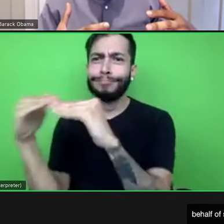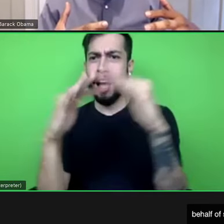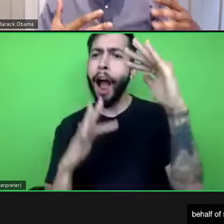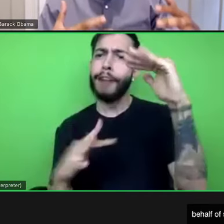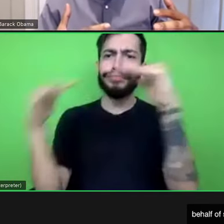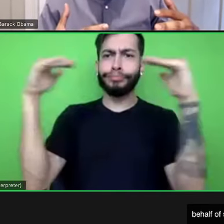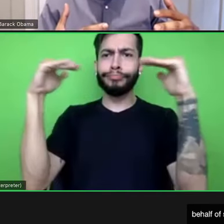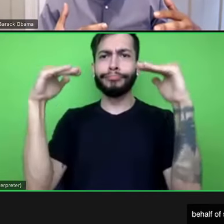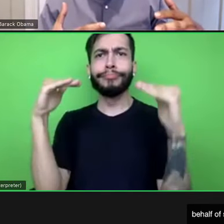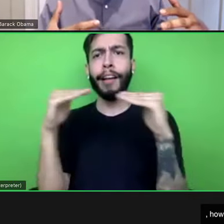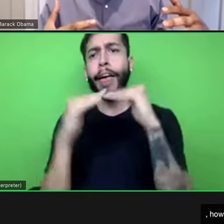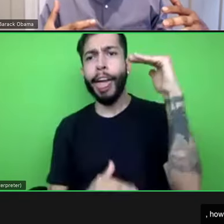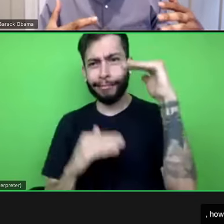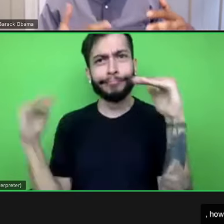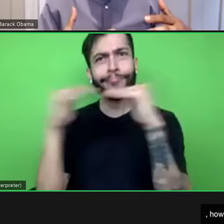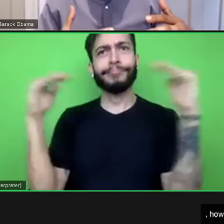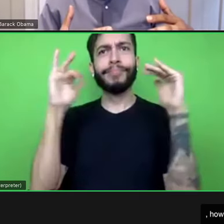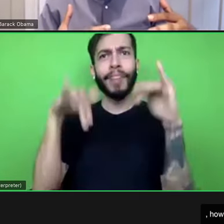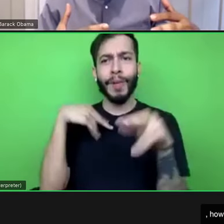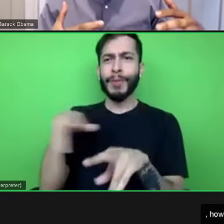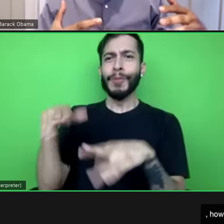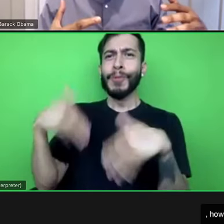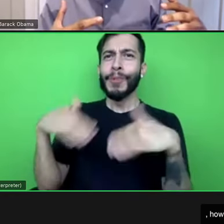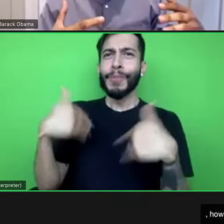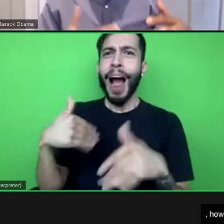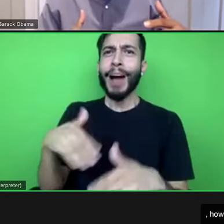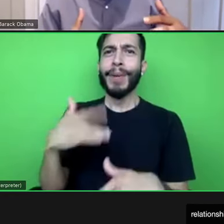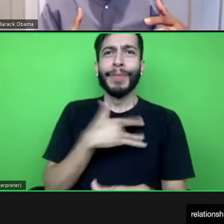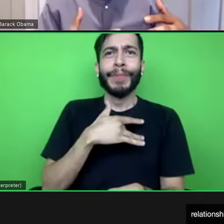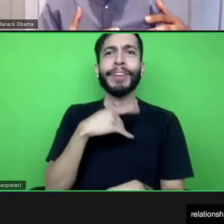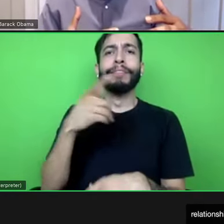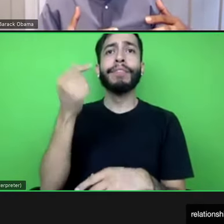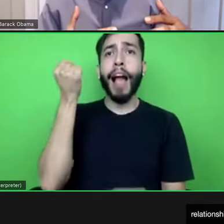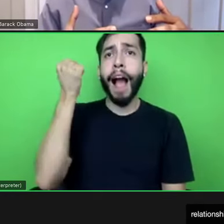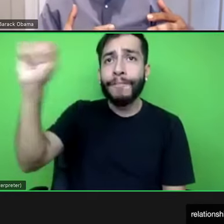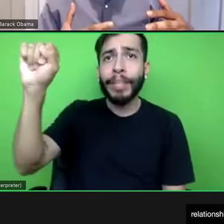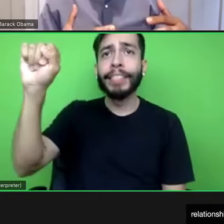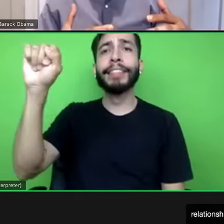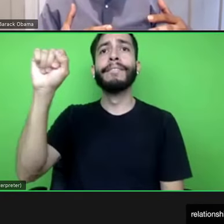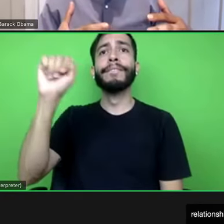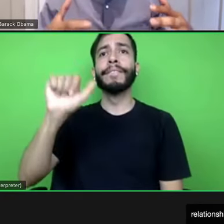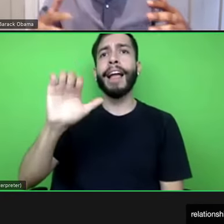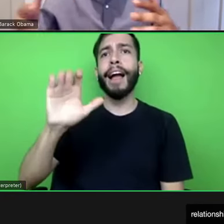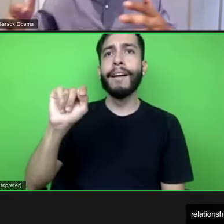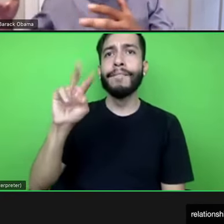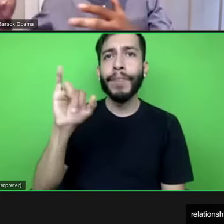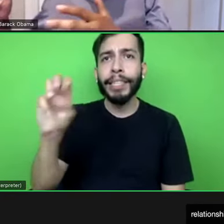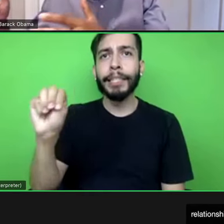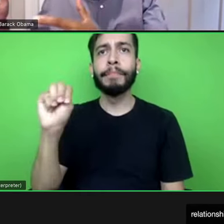between activism and protests and social movements and